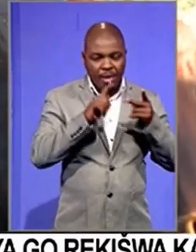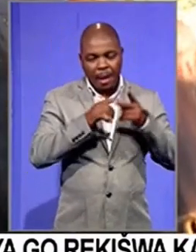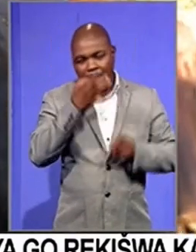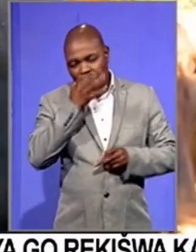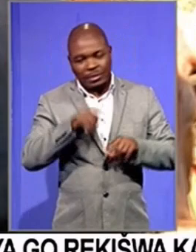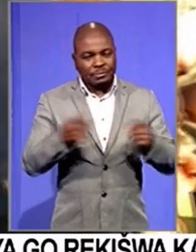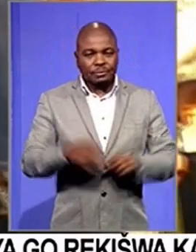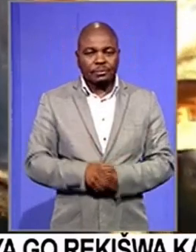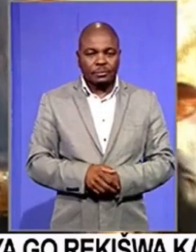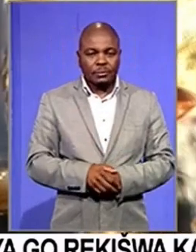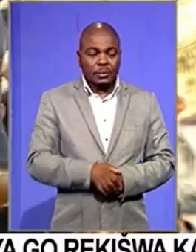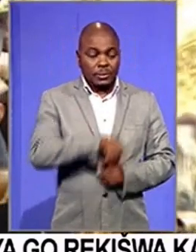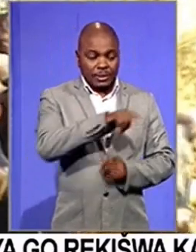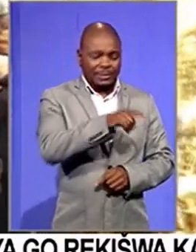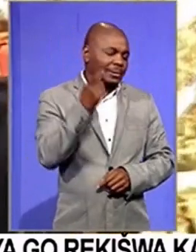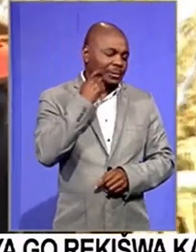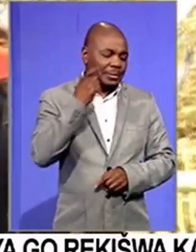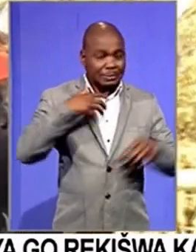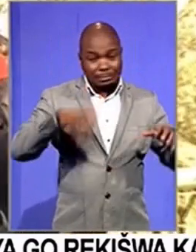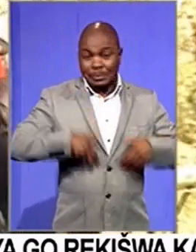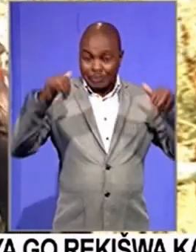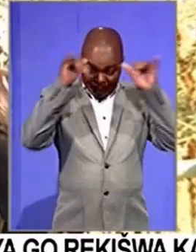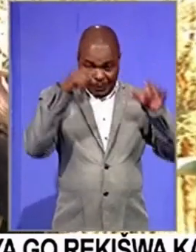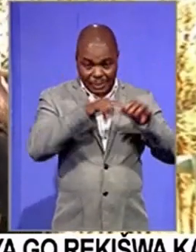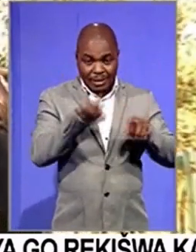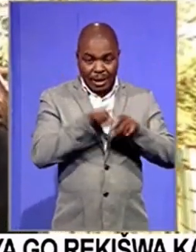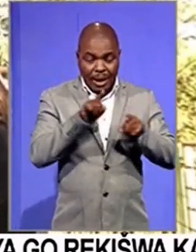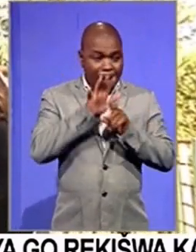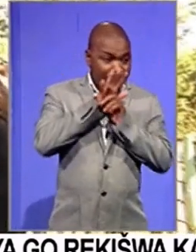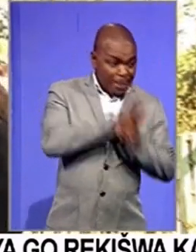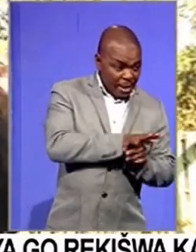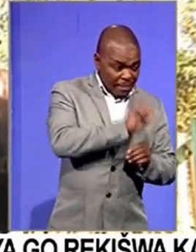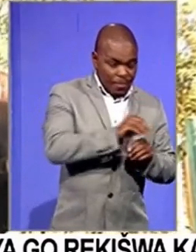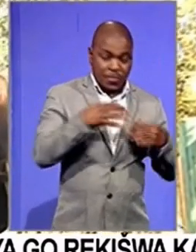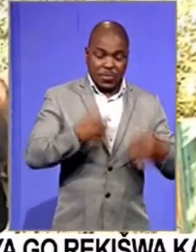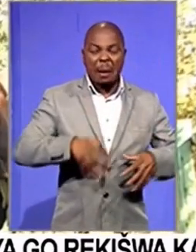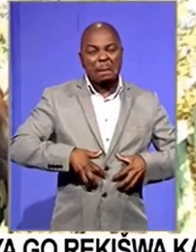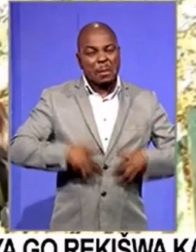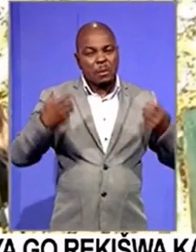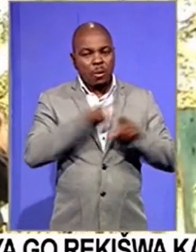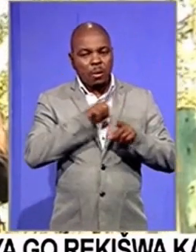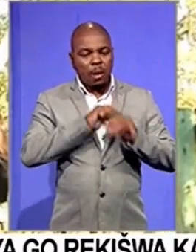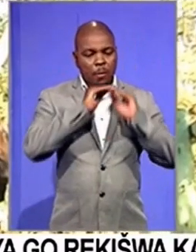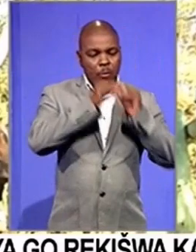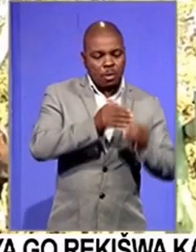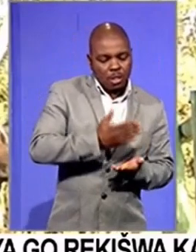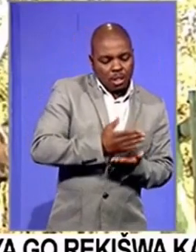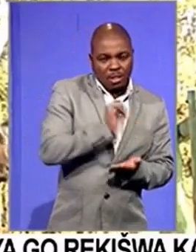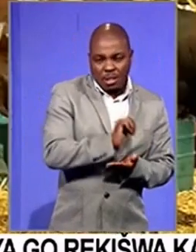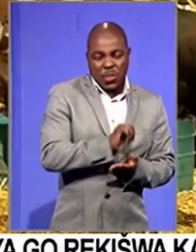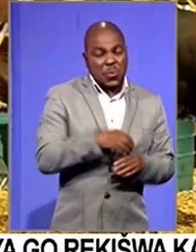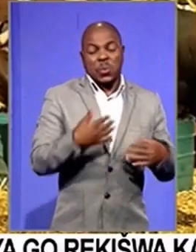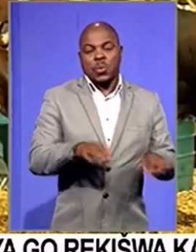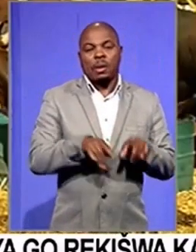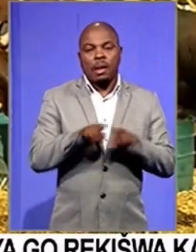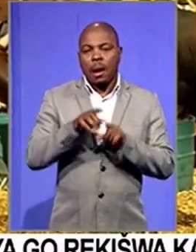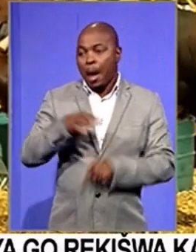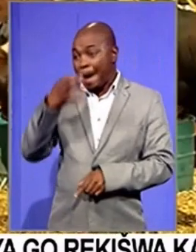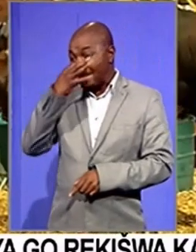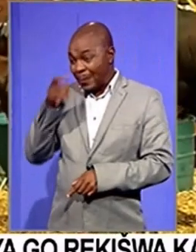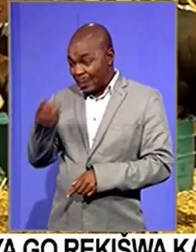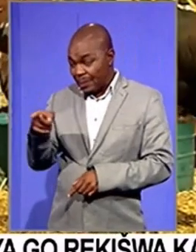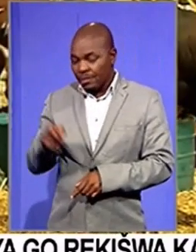Ankole e hlalošwa e befelwa ga bonolo kudu ge le ka tlase ga kgatelelo goba e šireletša namane. Especially the bulls, it's